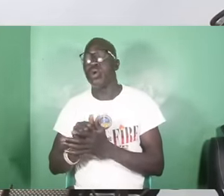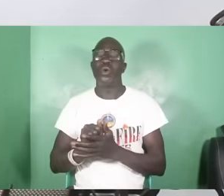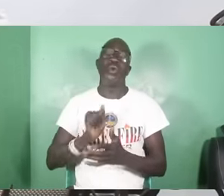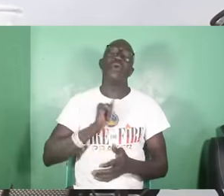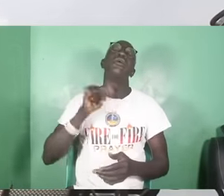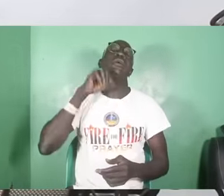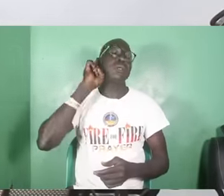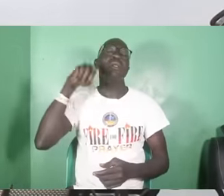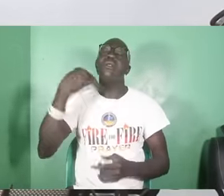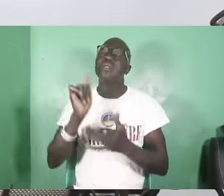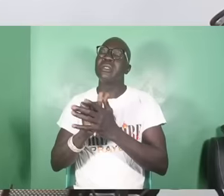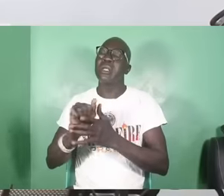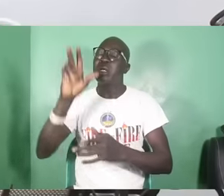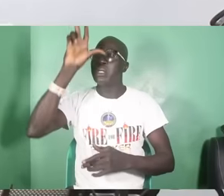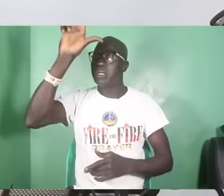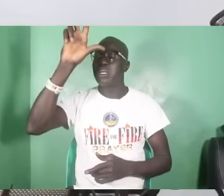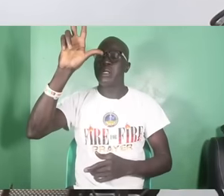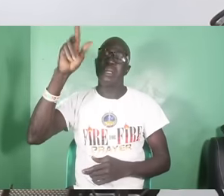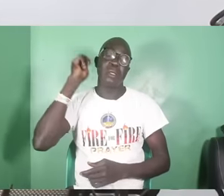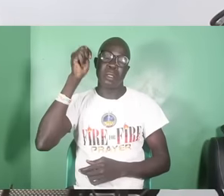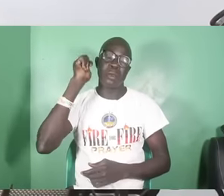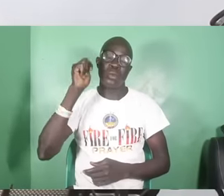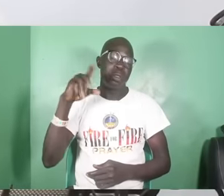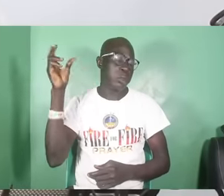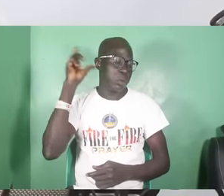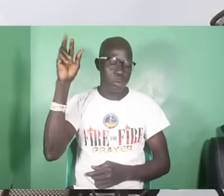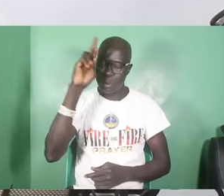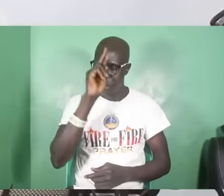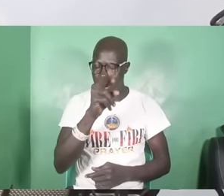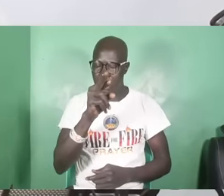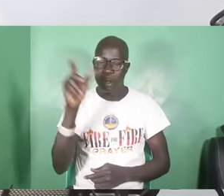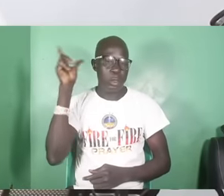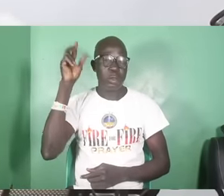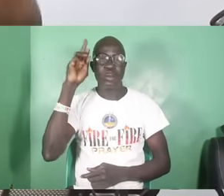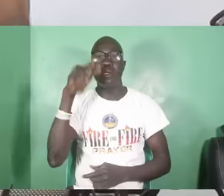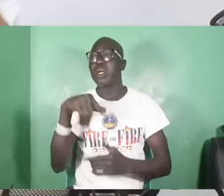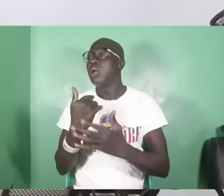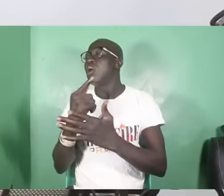another one tomorrow. He has three consecutive testimonies. Listen, sir.